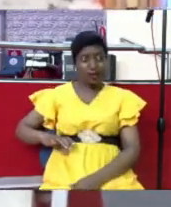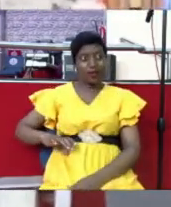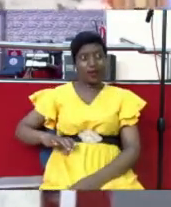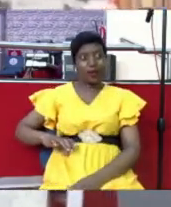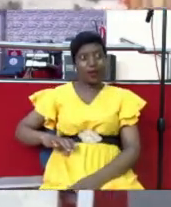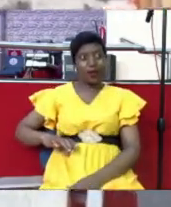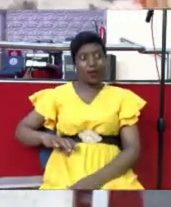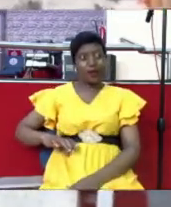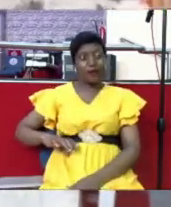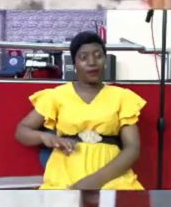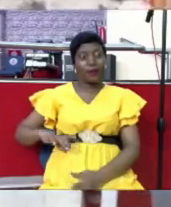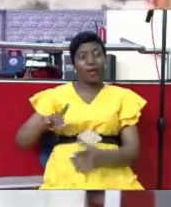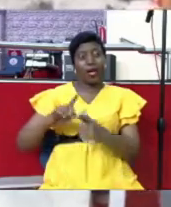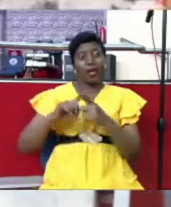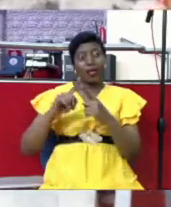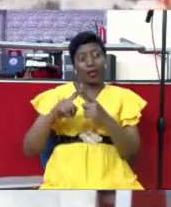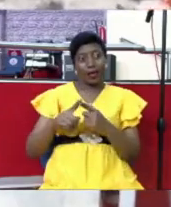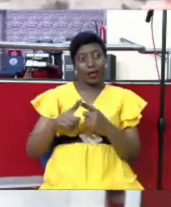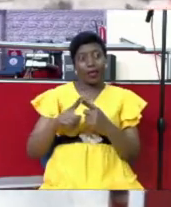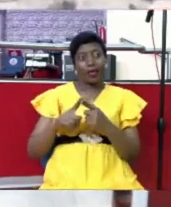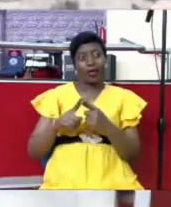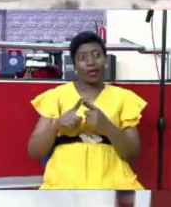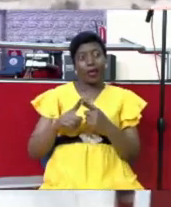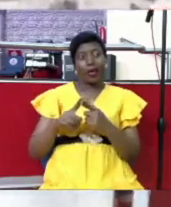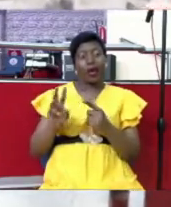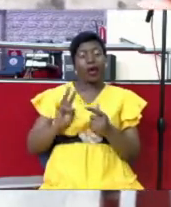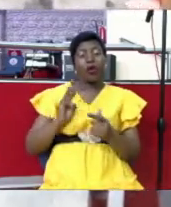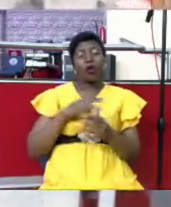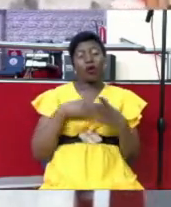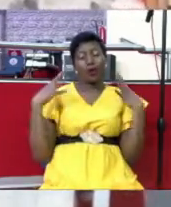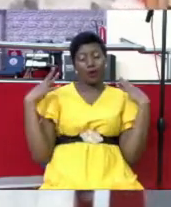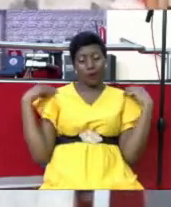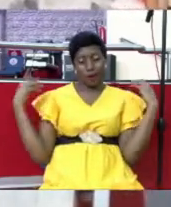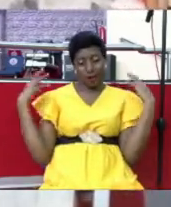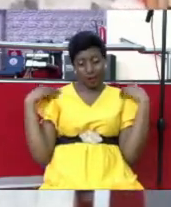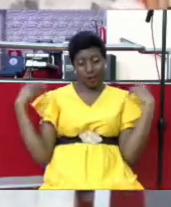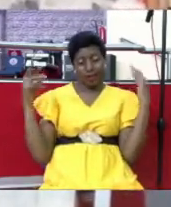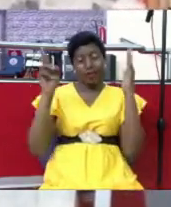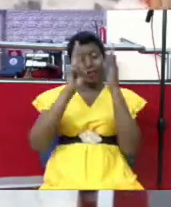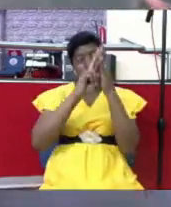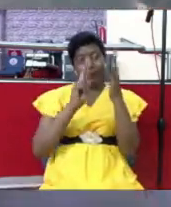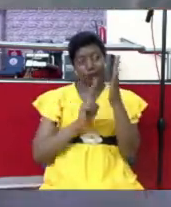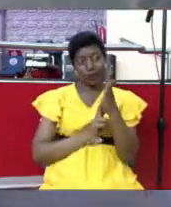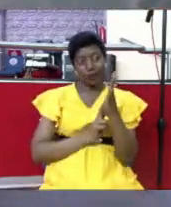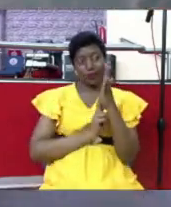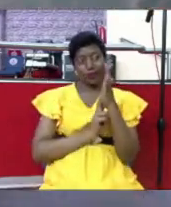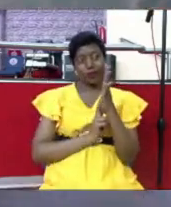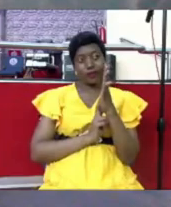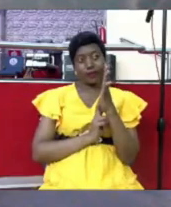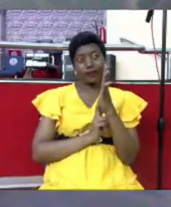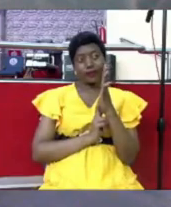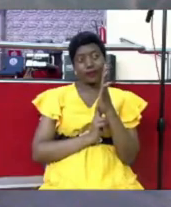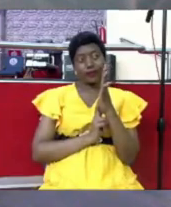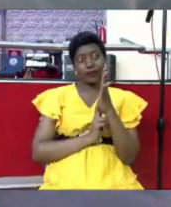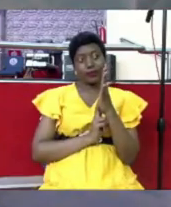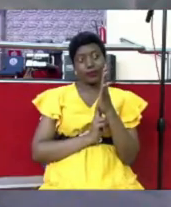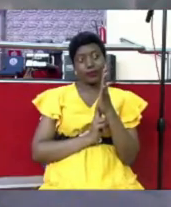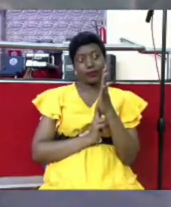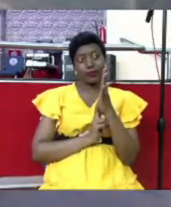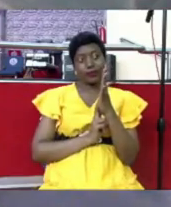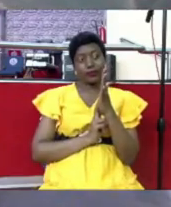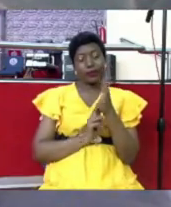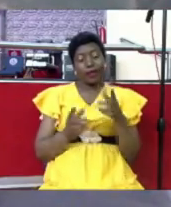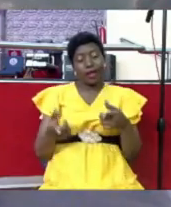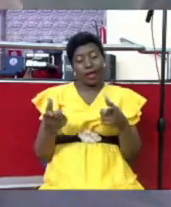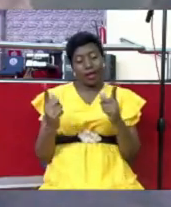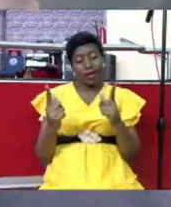put that principle into practice. Na tunawekeza kanuni ile kwa kuiwekeza kazi. Let's go to our homes